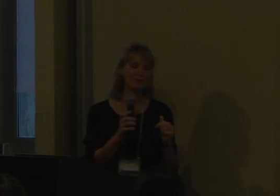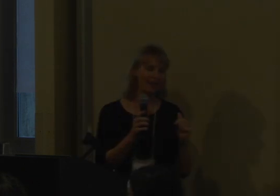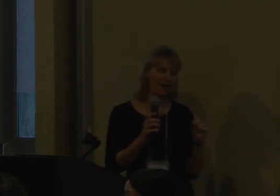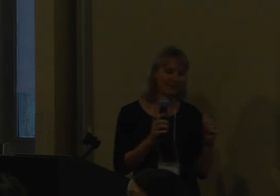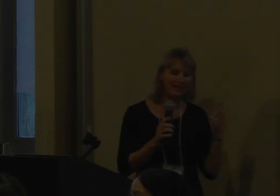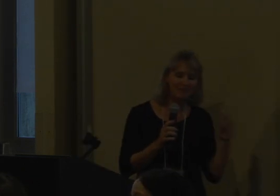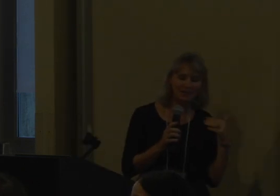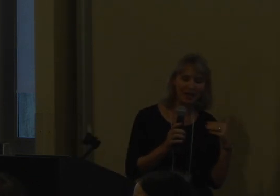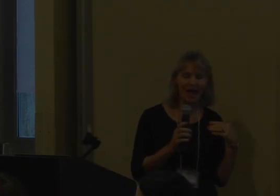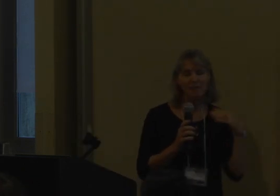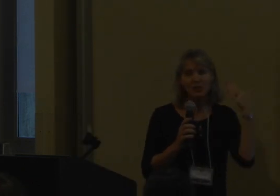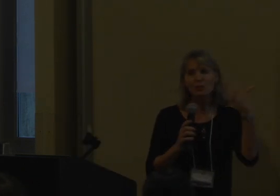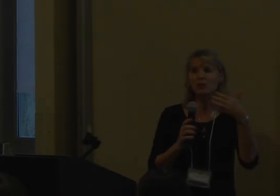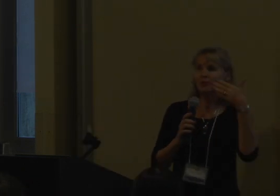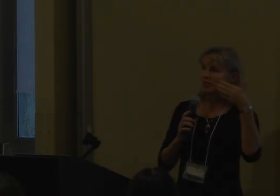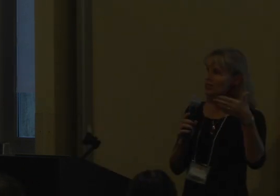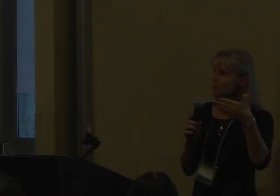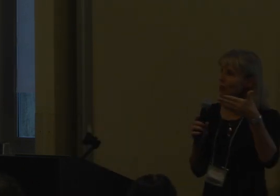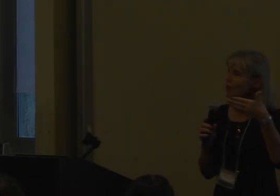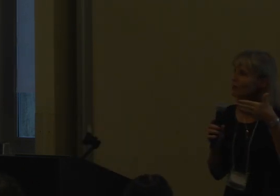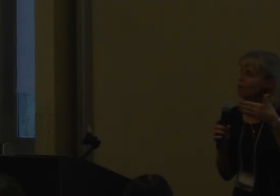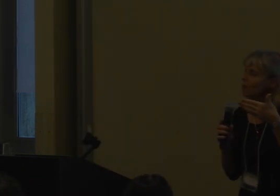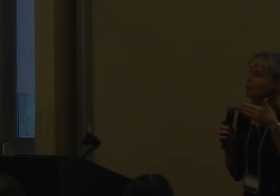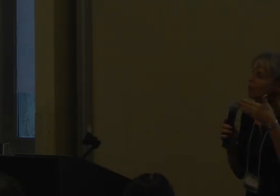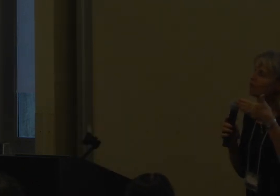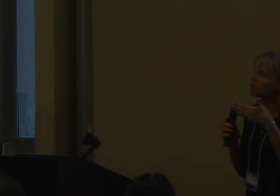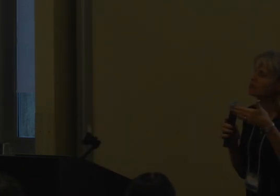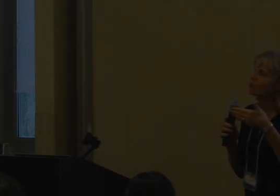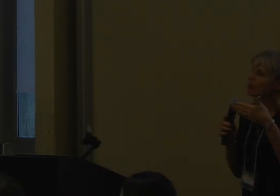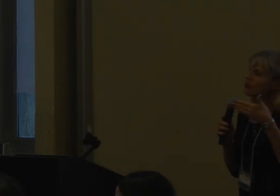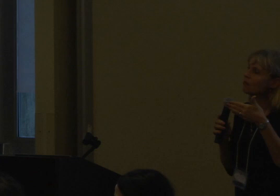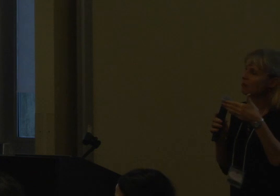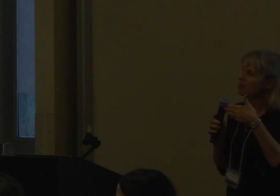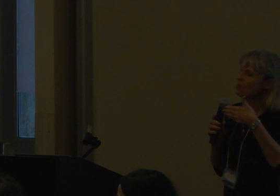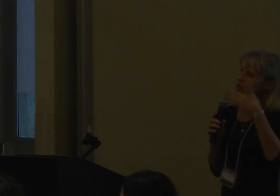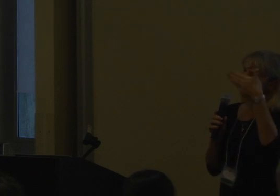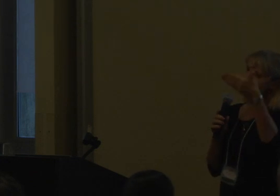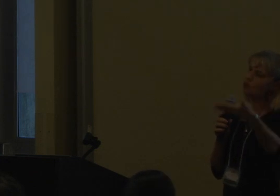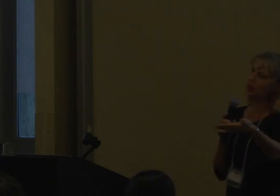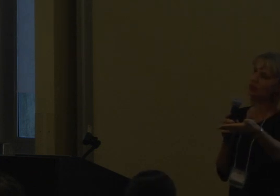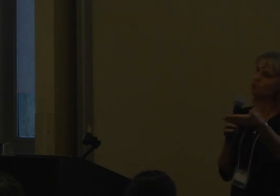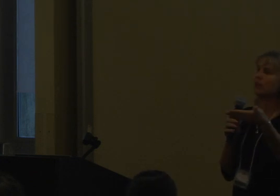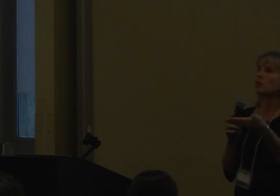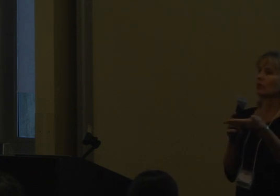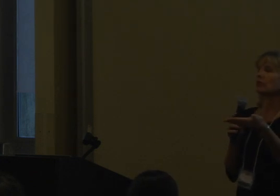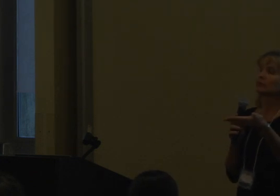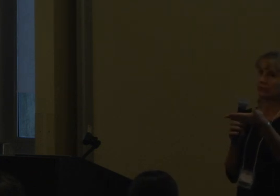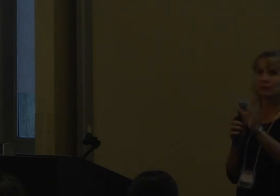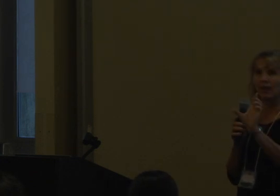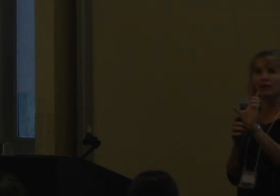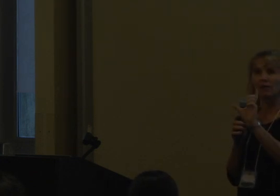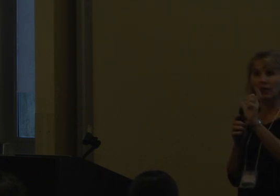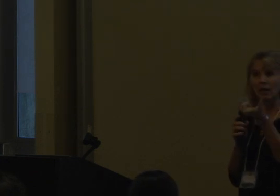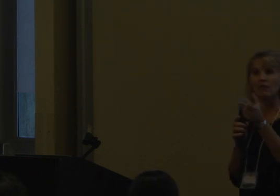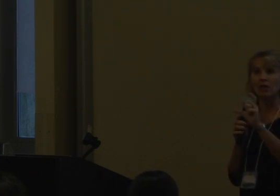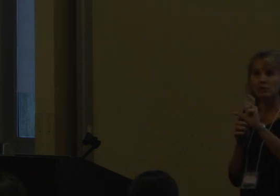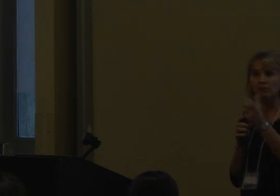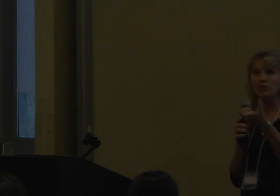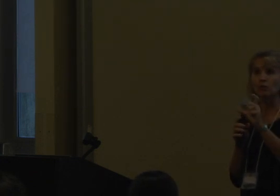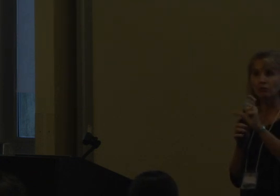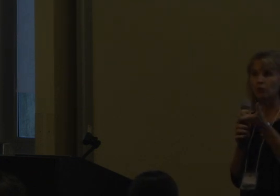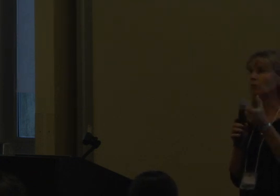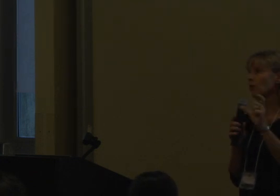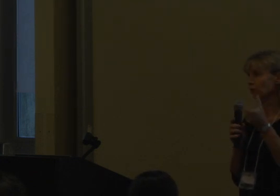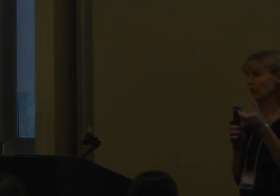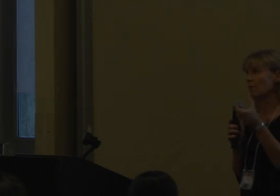Yeah, sorry. but I'm not sure about the prediction part. But one of the things we are thinking about is with respect to picture and other kinds